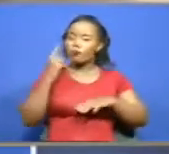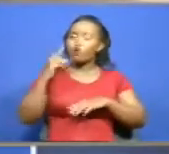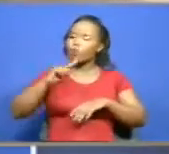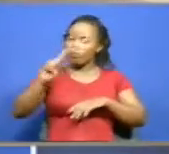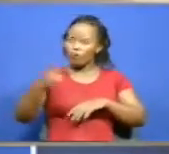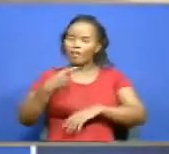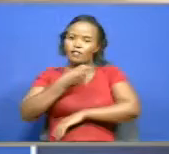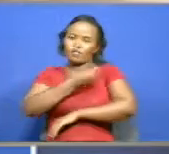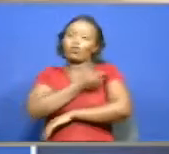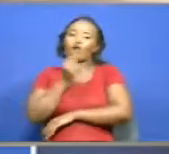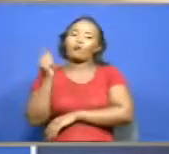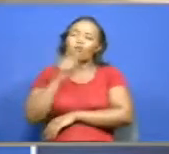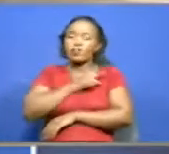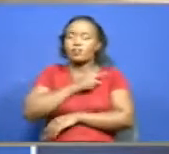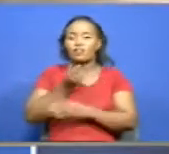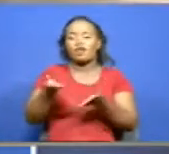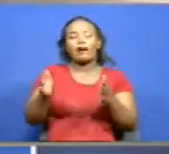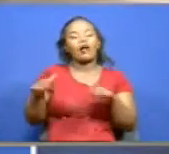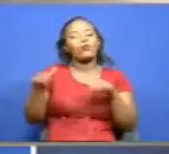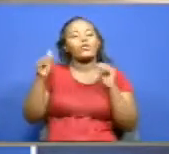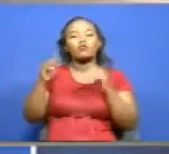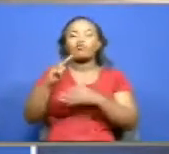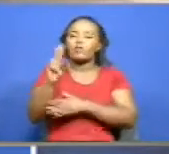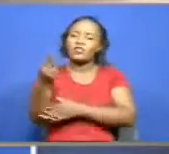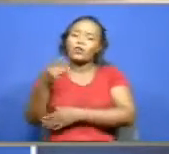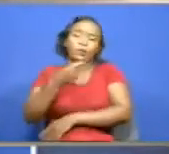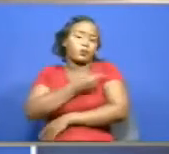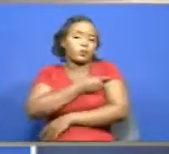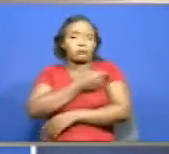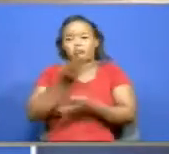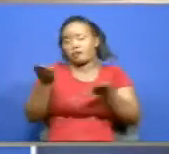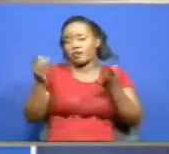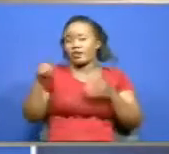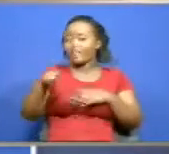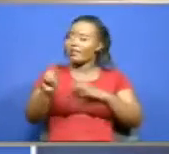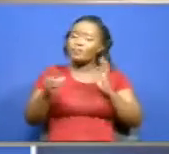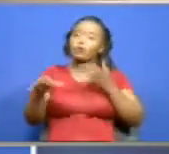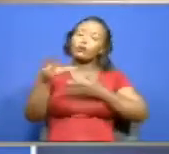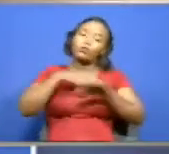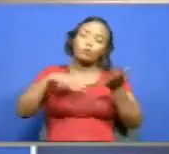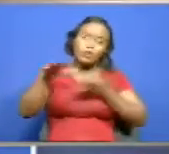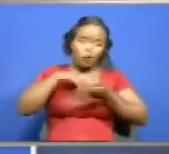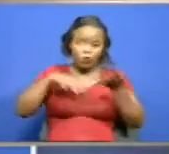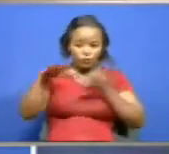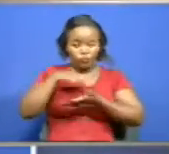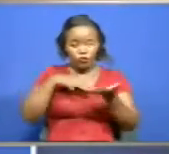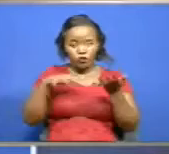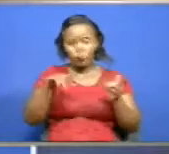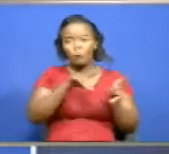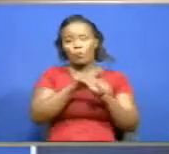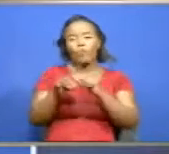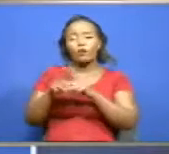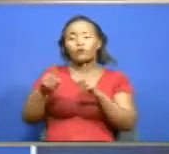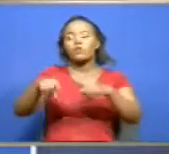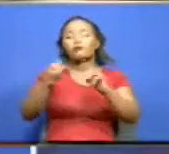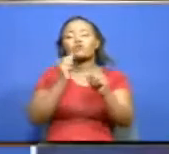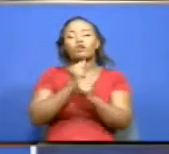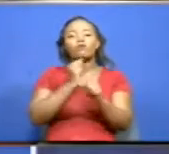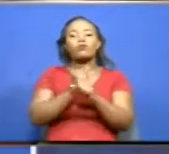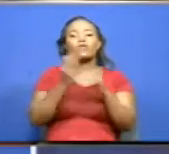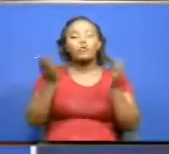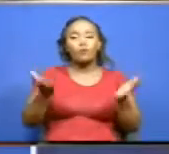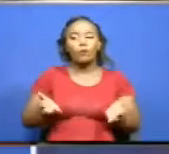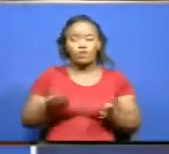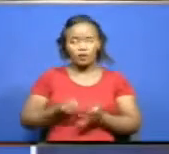job and they are due? Would that bring a confusion, and what are they doing about it?